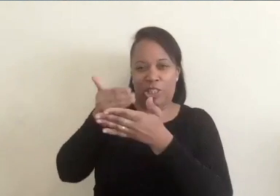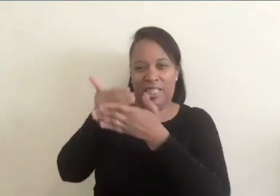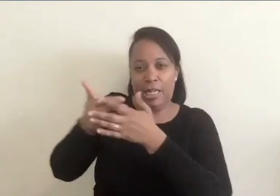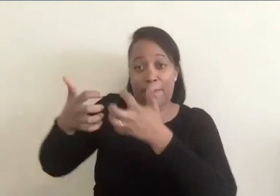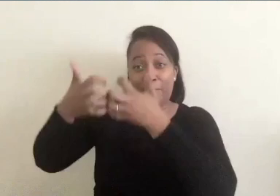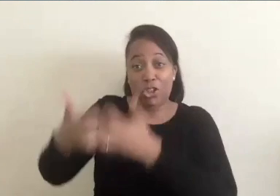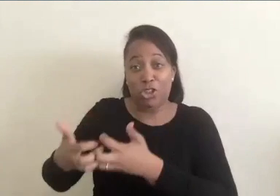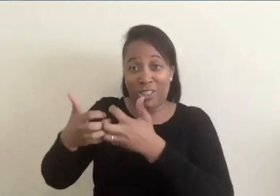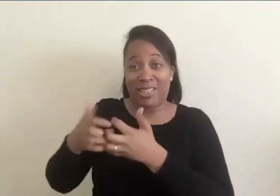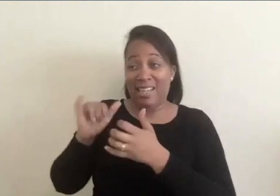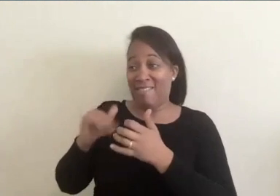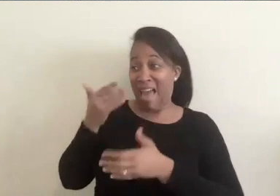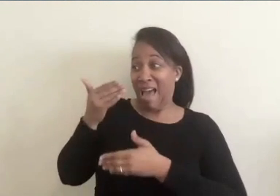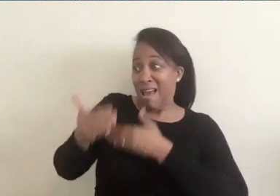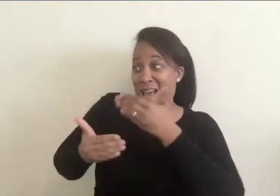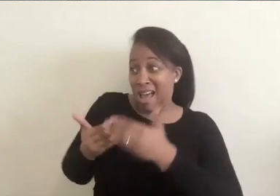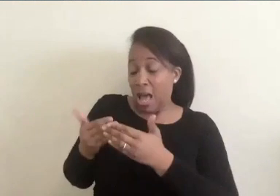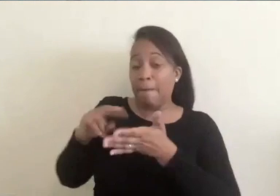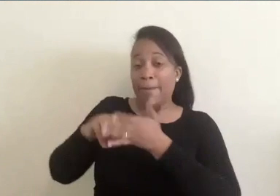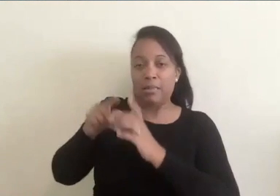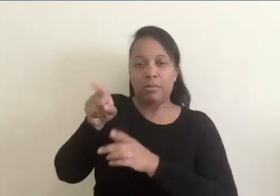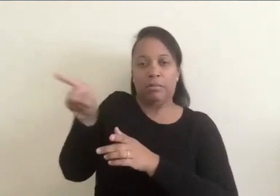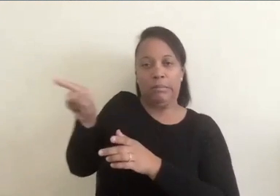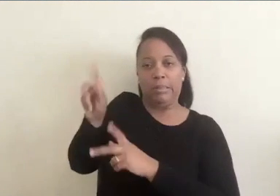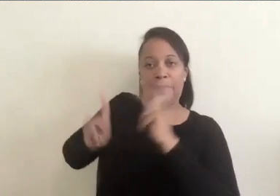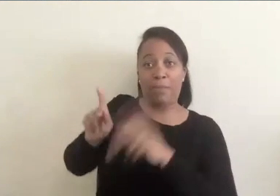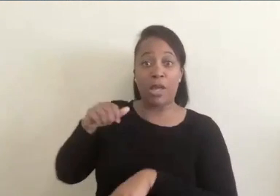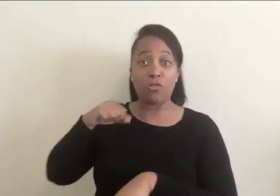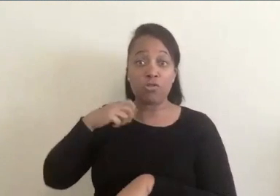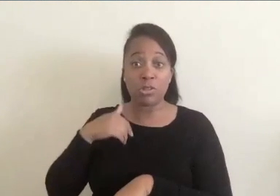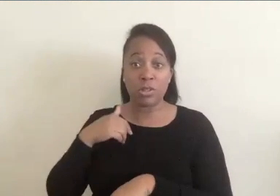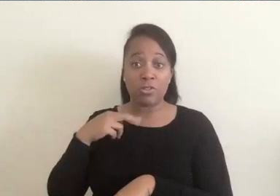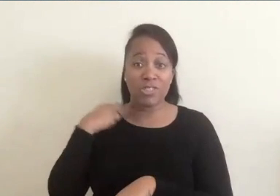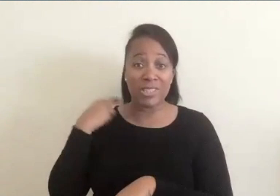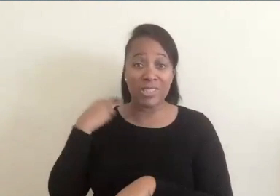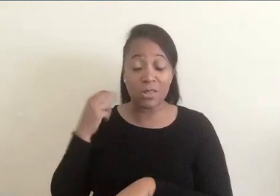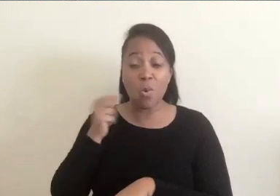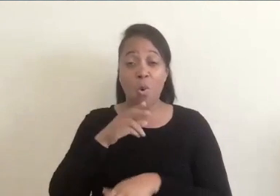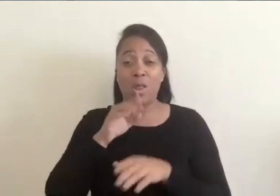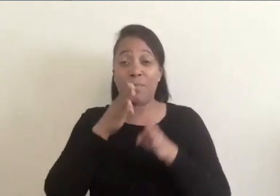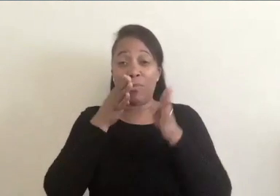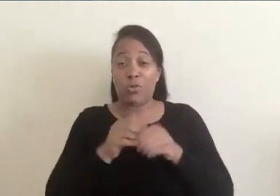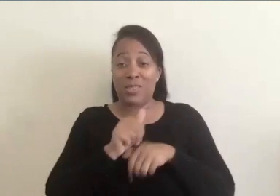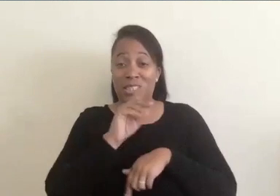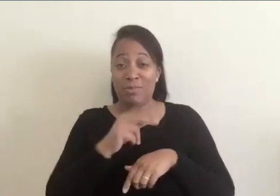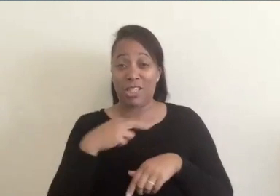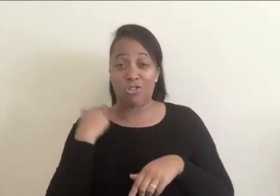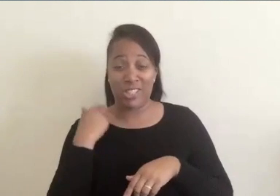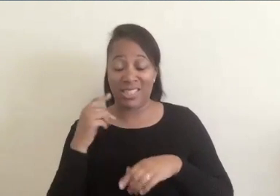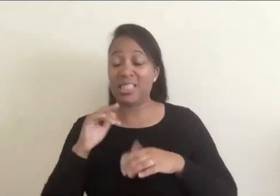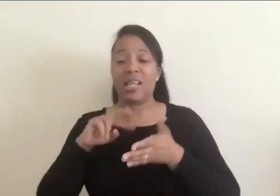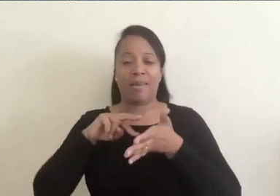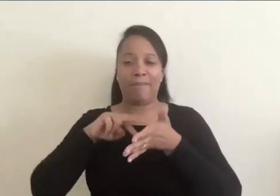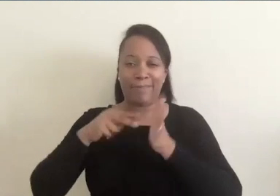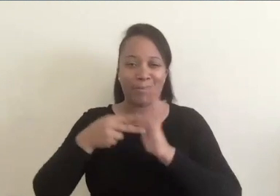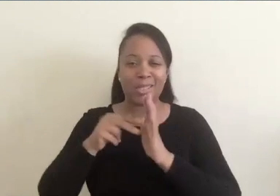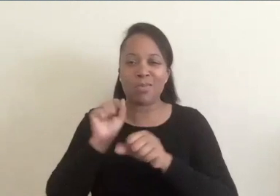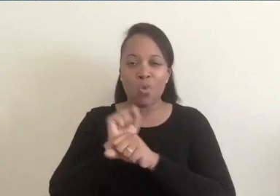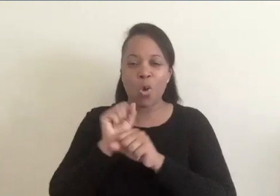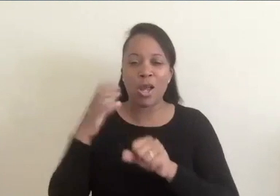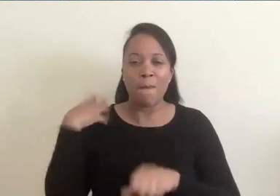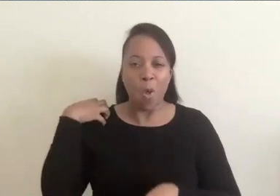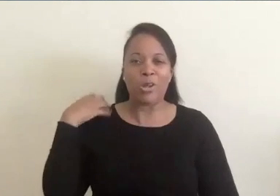that procedure would put others at risk or the disabled individual at risk, the employer does not have to provide that